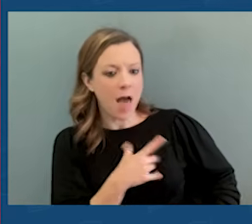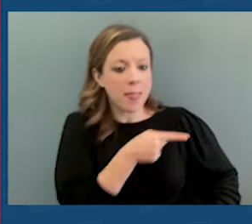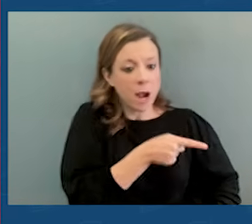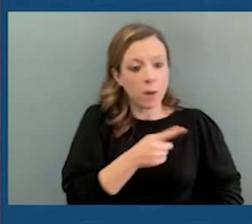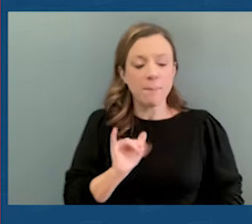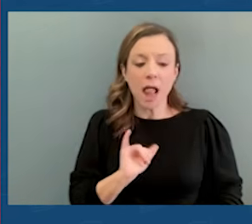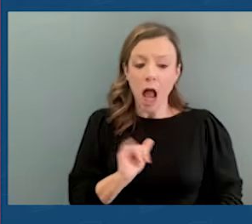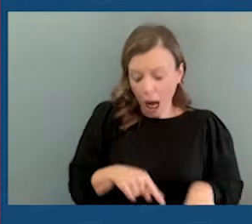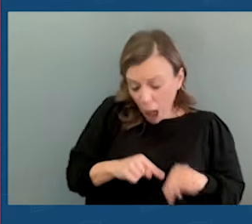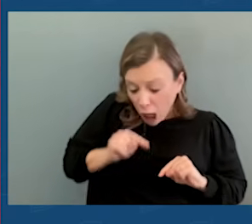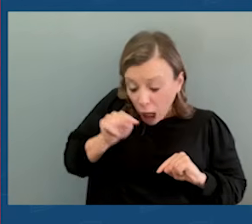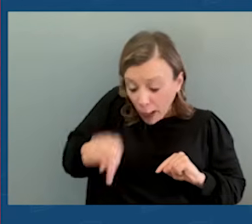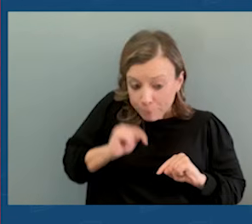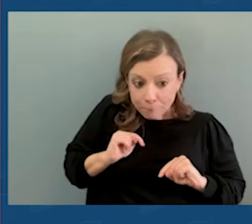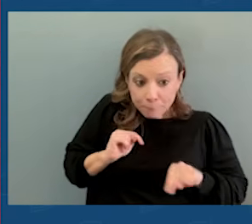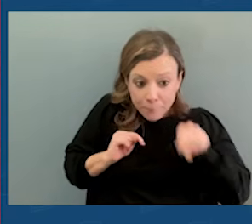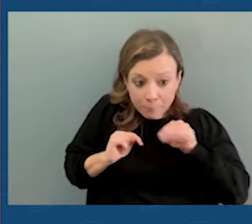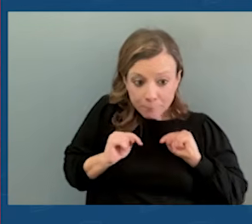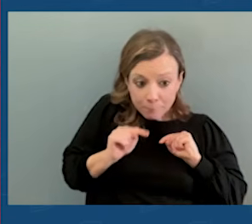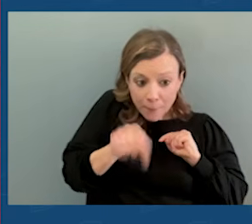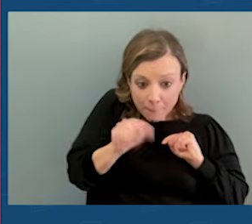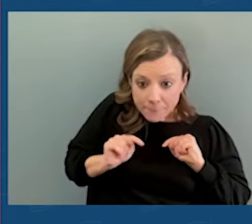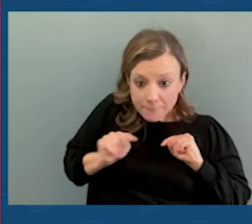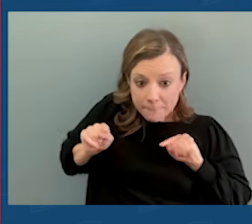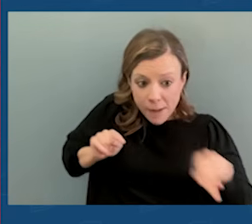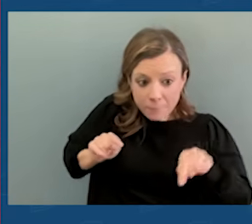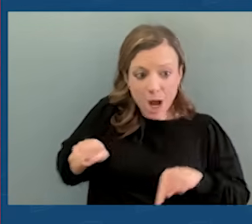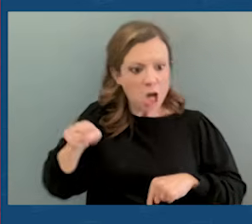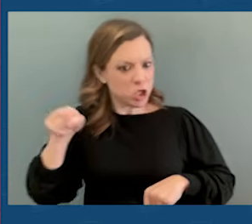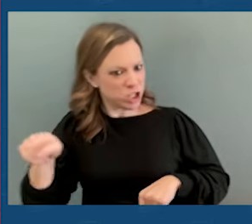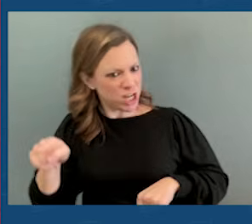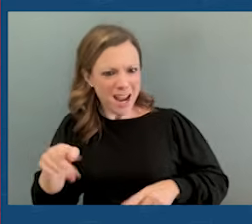pecking. And her fingers could fly.